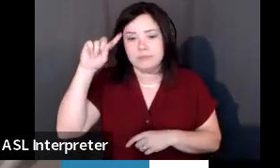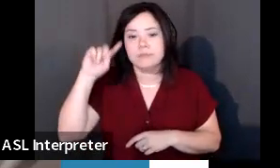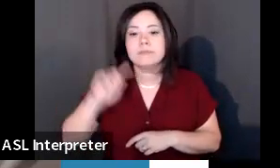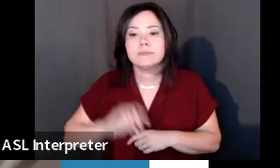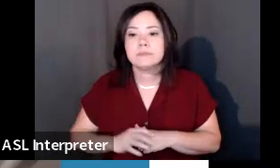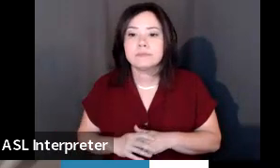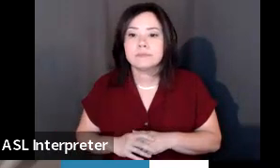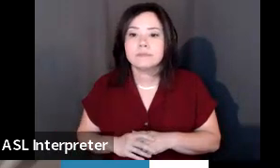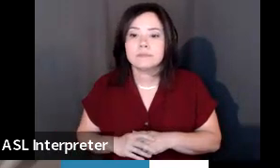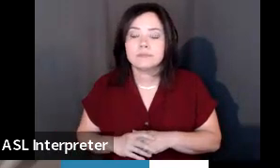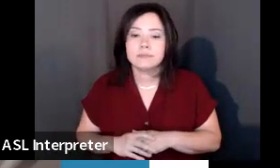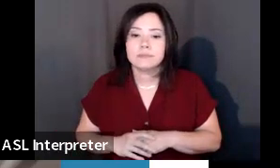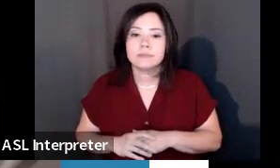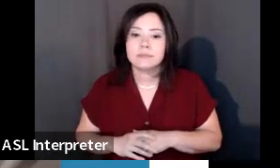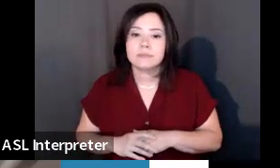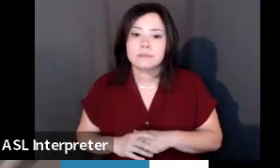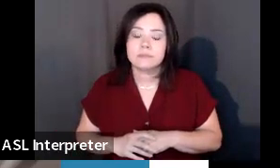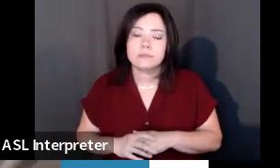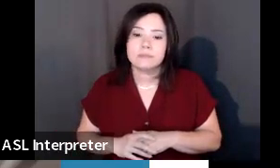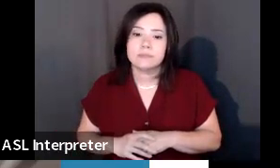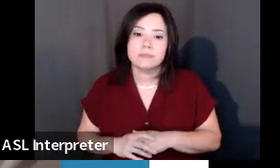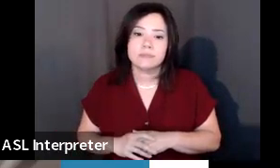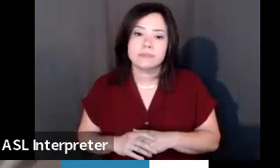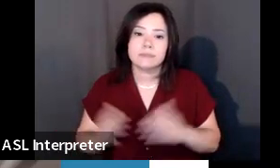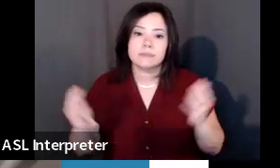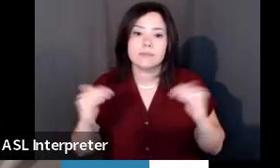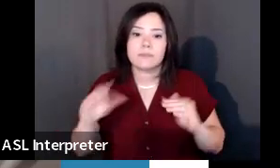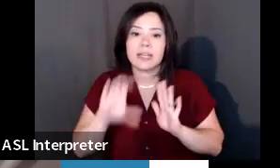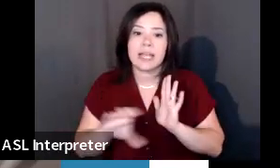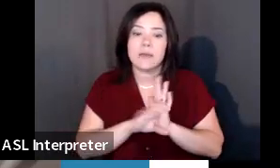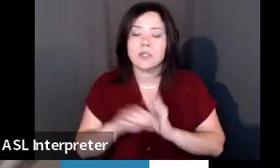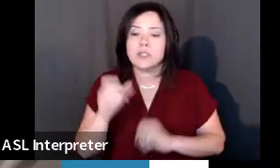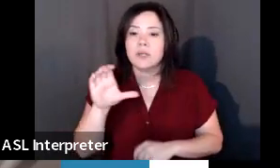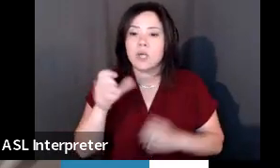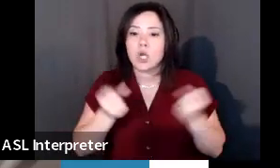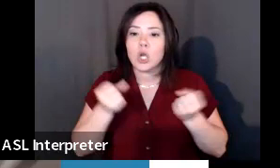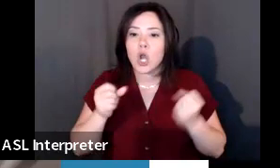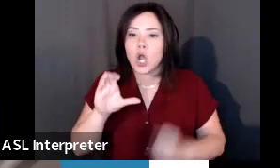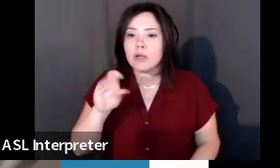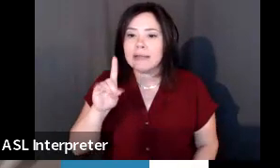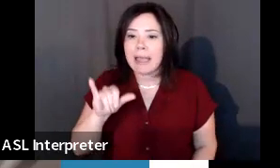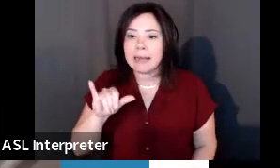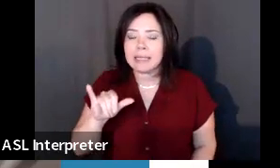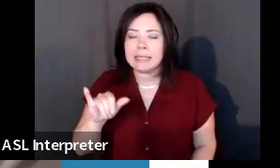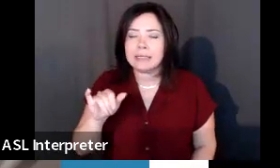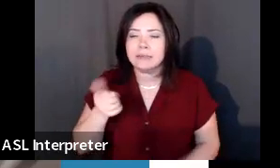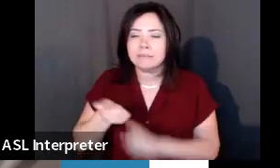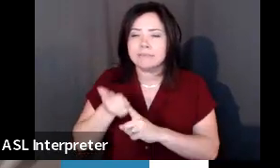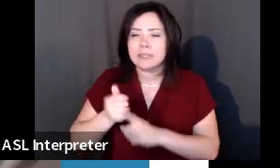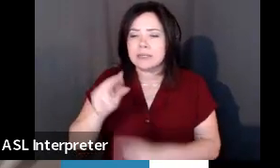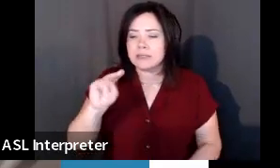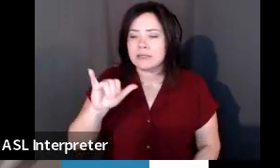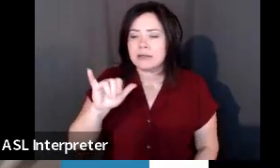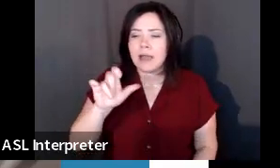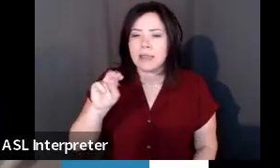And then there is an image of the car caddy, which is a nylon, how